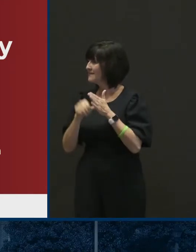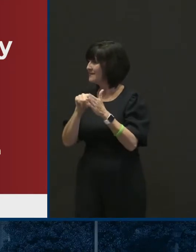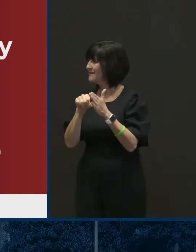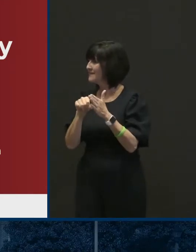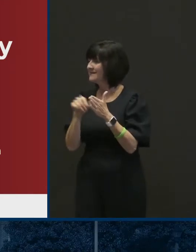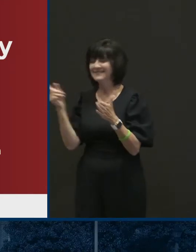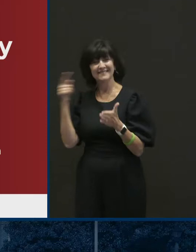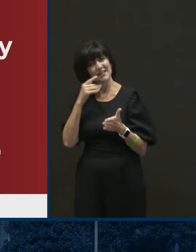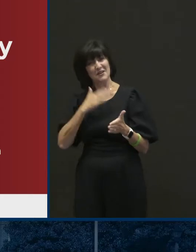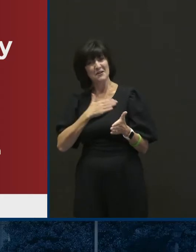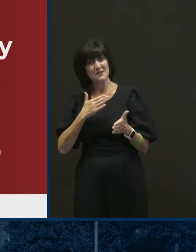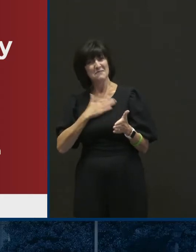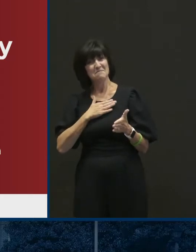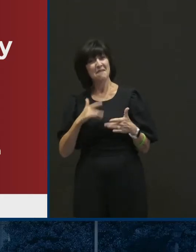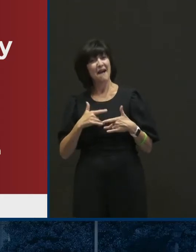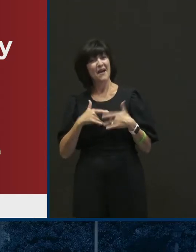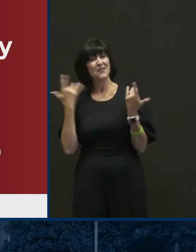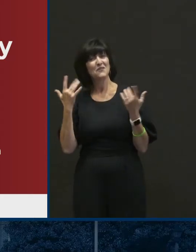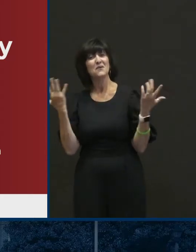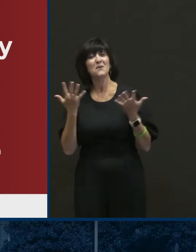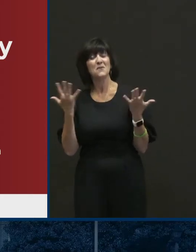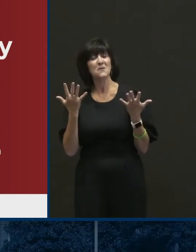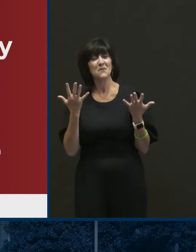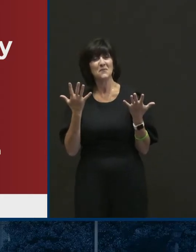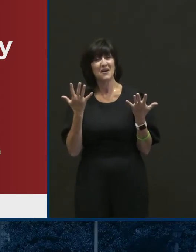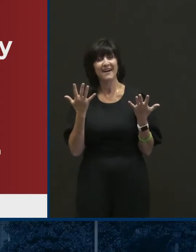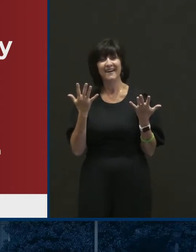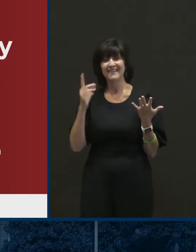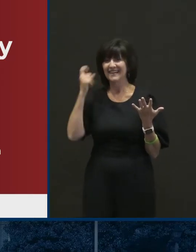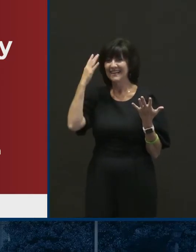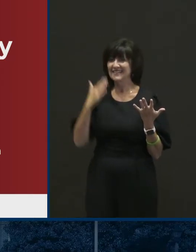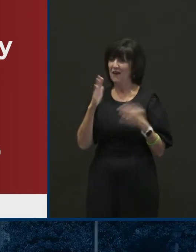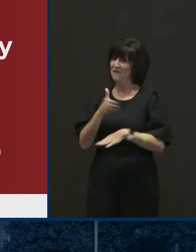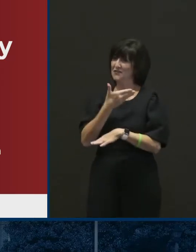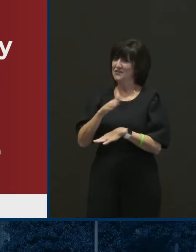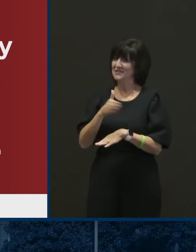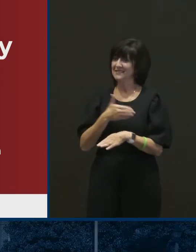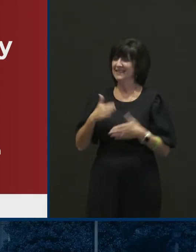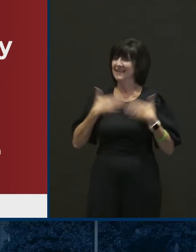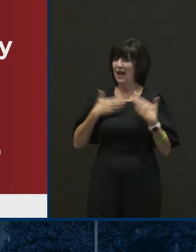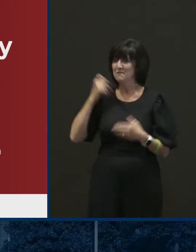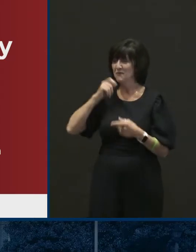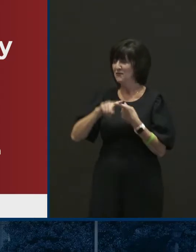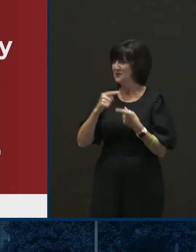from the governor. Oh my gosh, that's a pretty boring day, I would say.